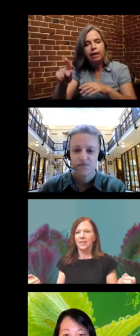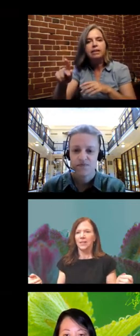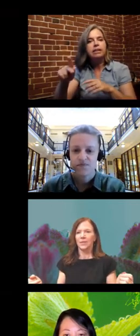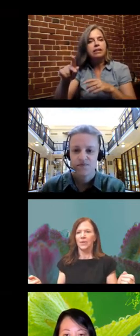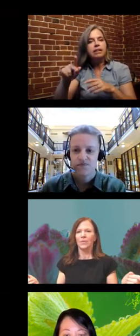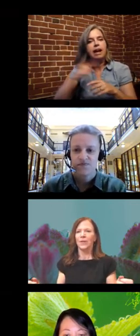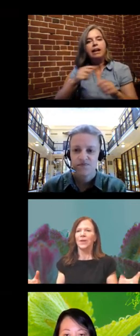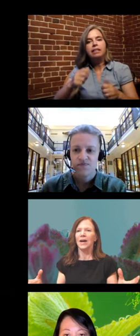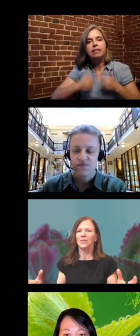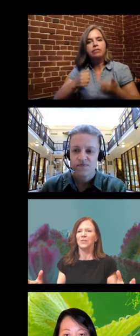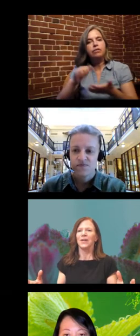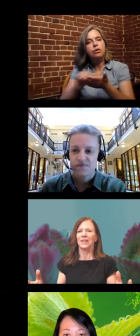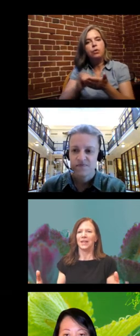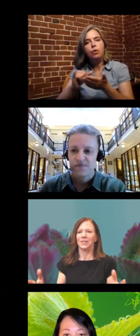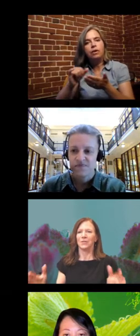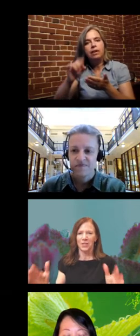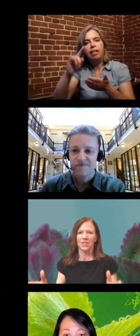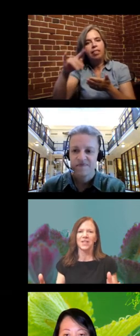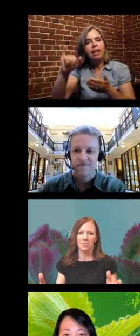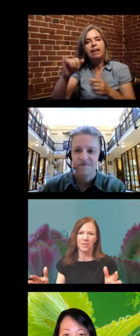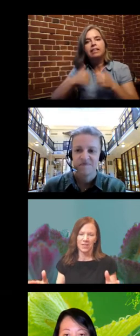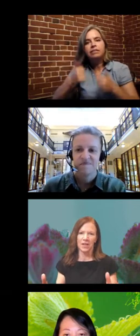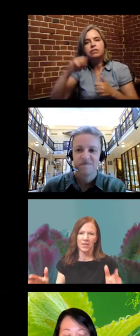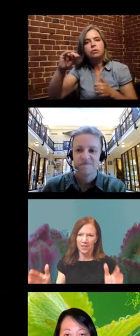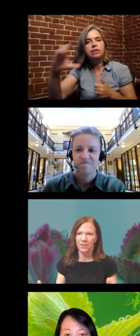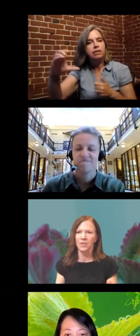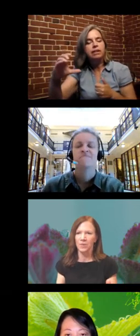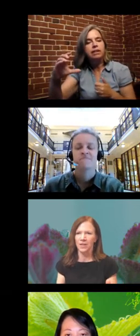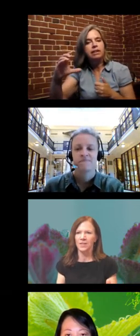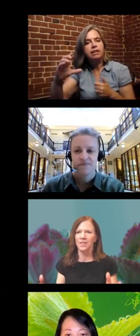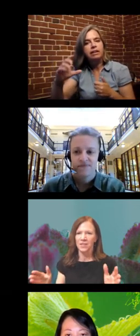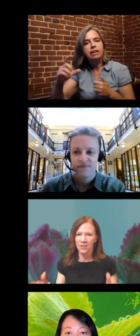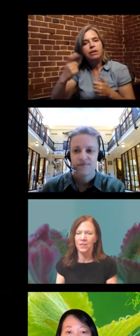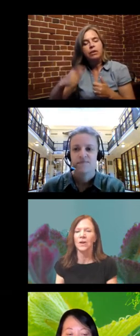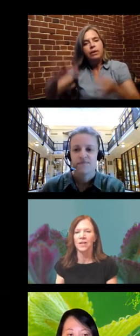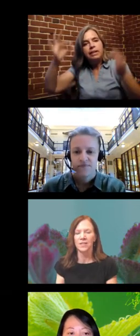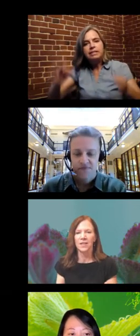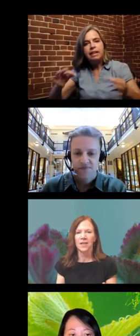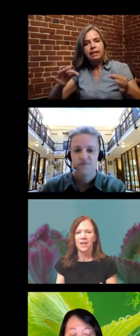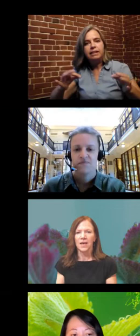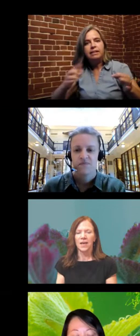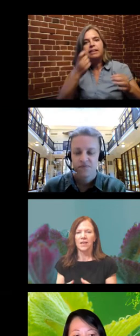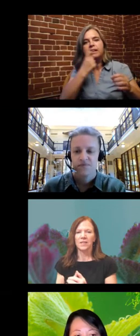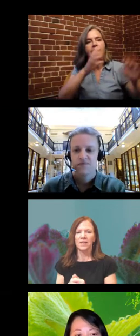this is it. We don't have to do anything. So we just stopped and decided these are the plates. This is the art.